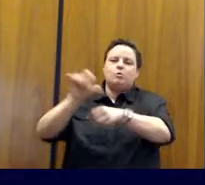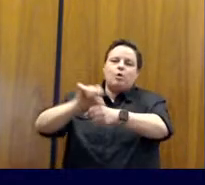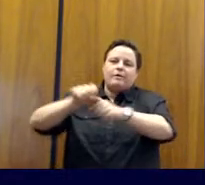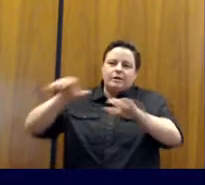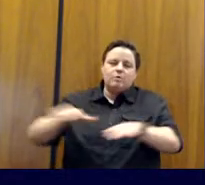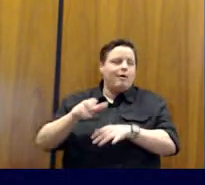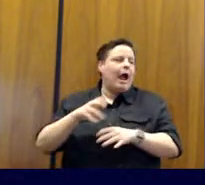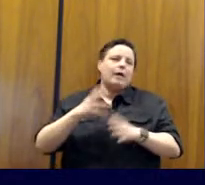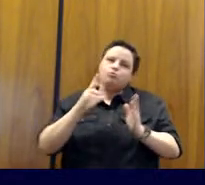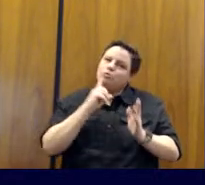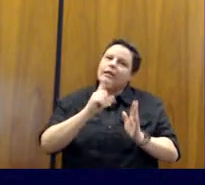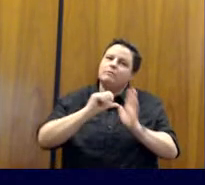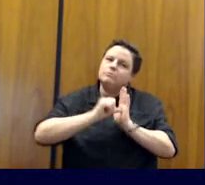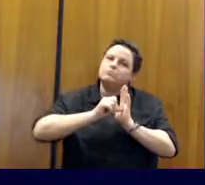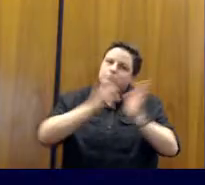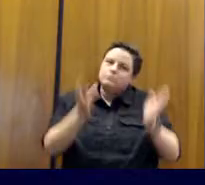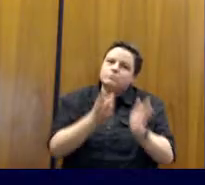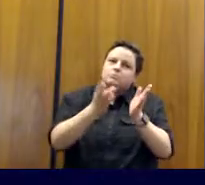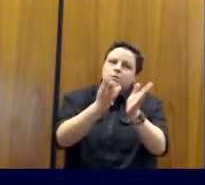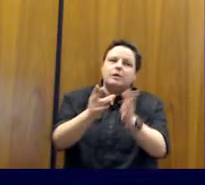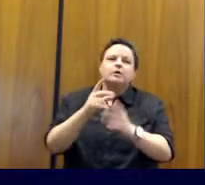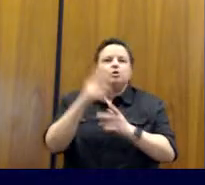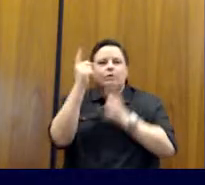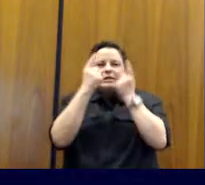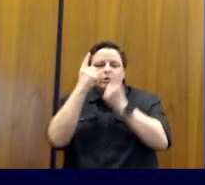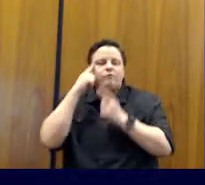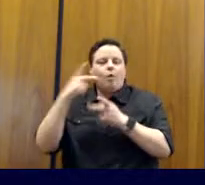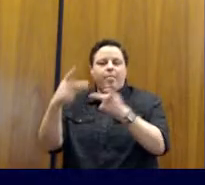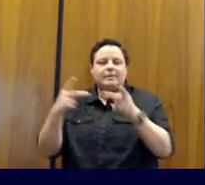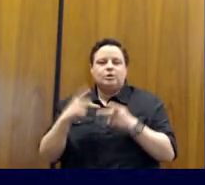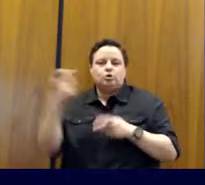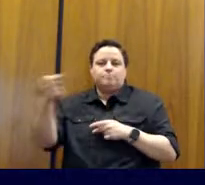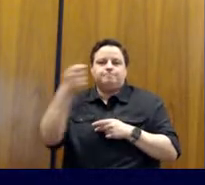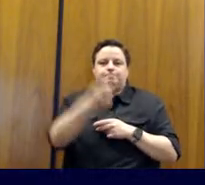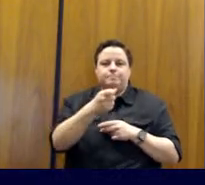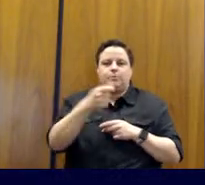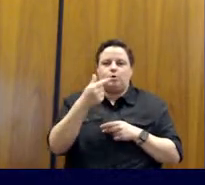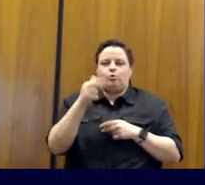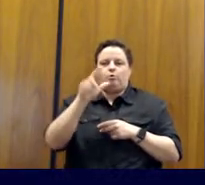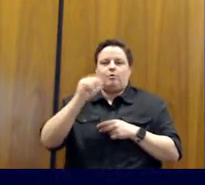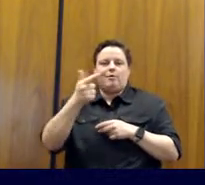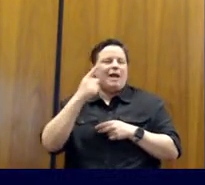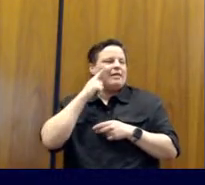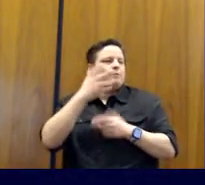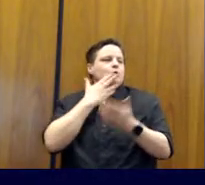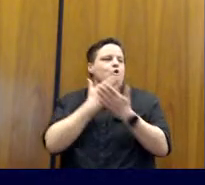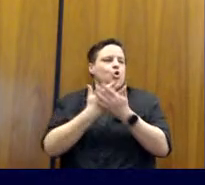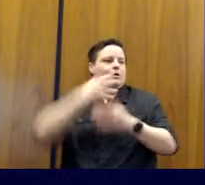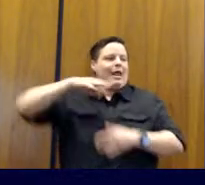highly encourage you to consider him for the position. I think that he would be a great asset to the